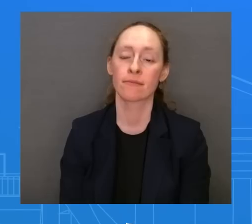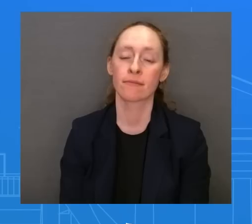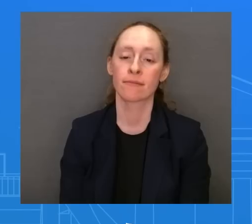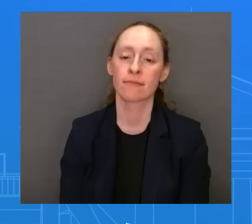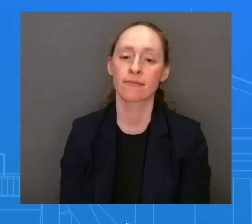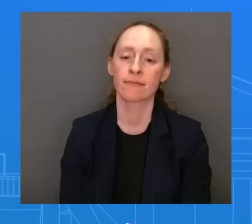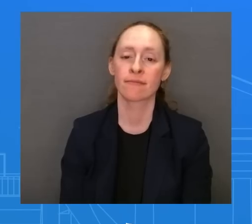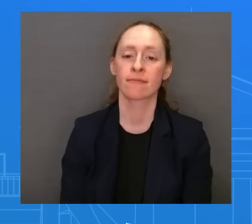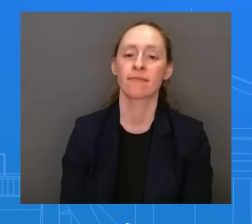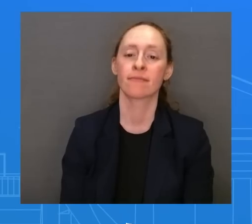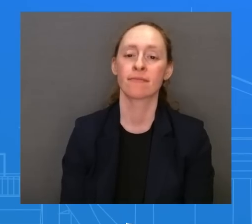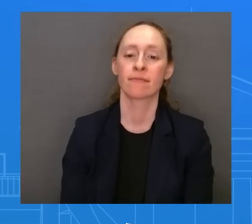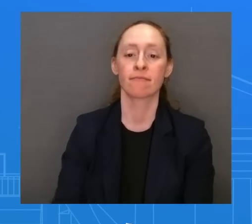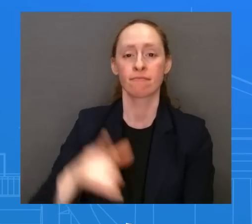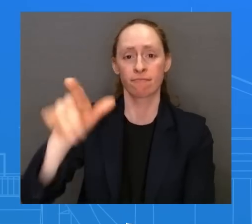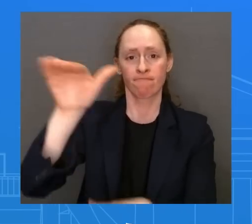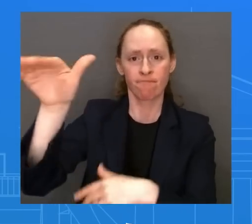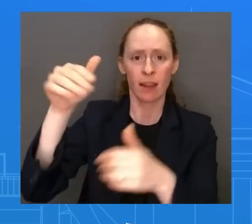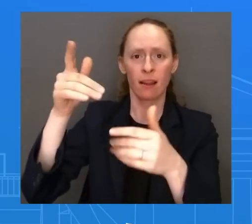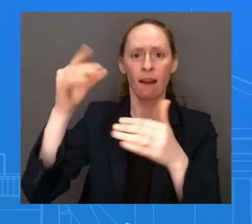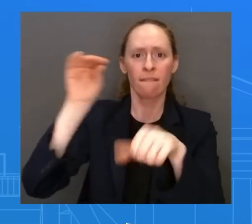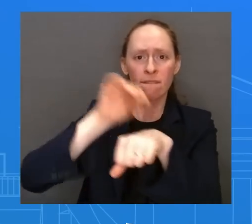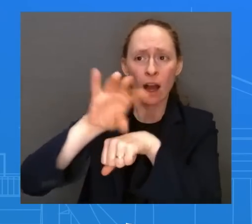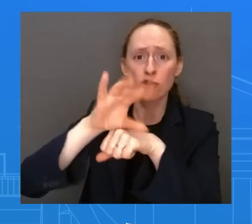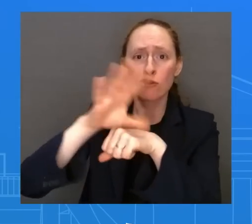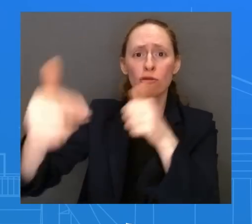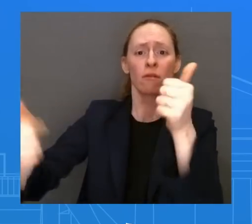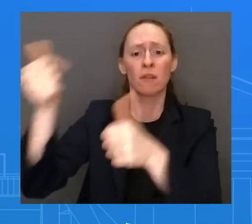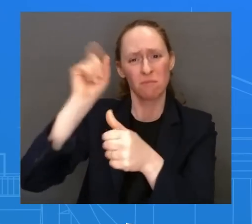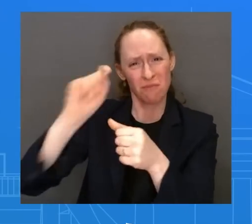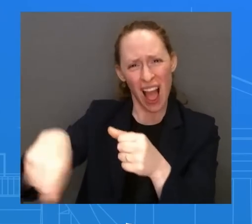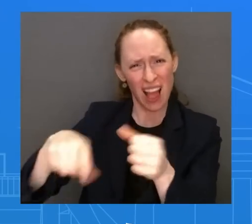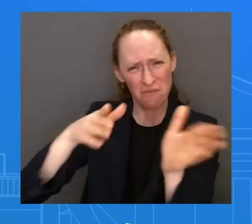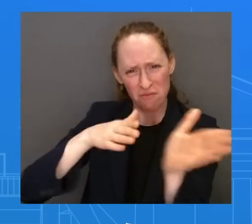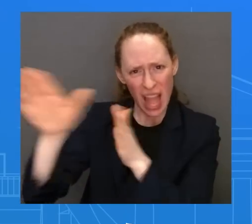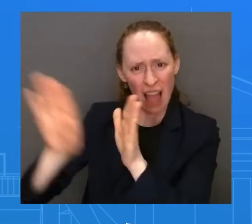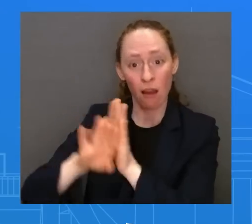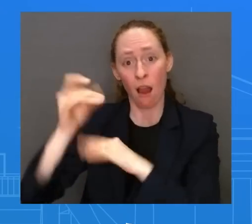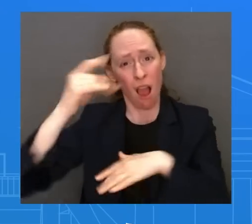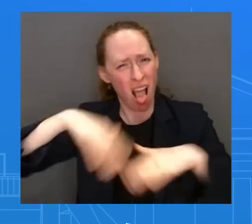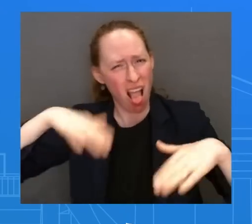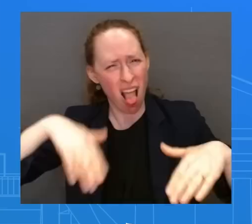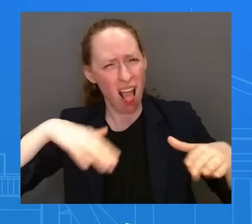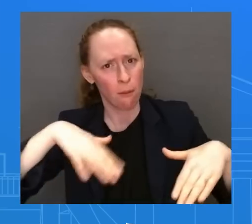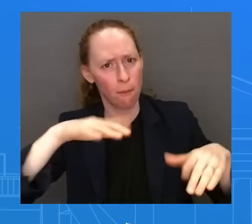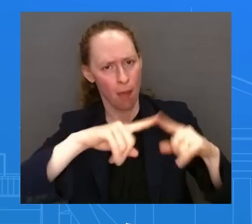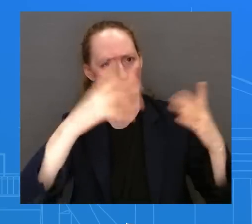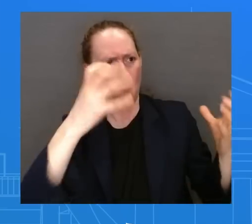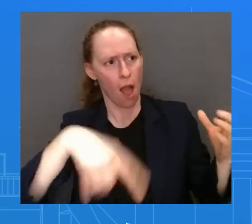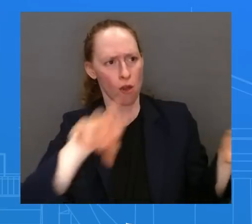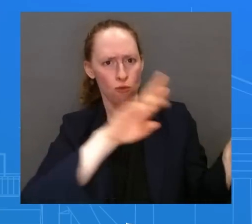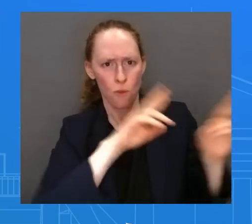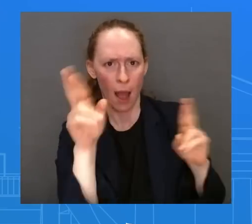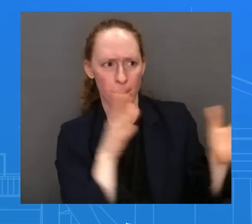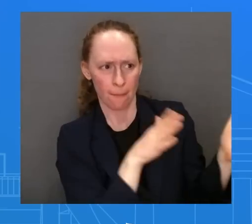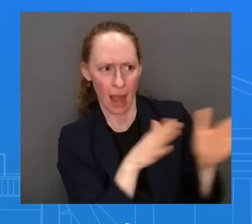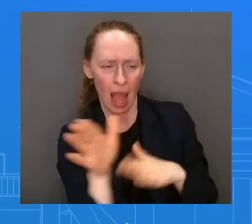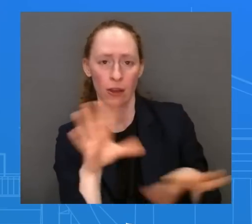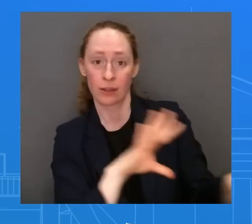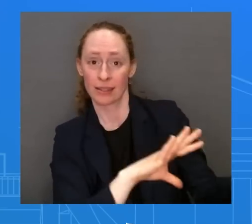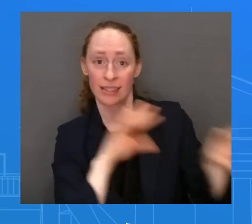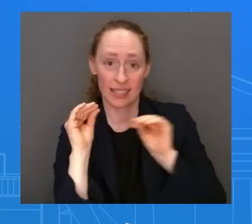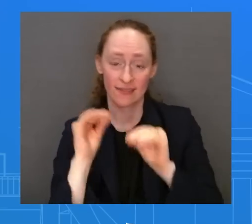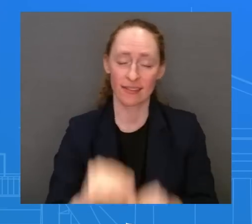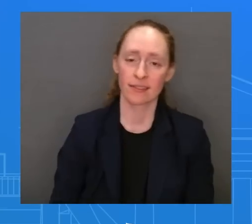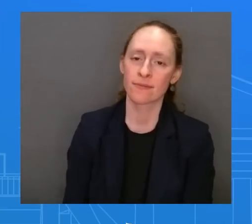plans to turn over bases and equipment to the Afghan government as the previous administration had negotiated plans to draw down our diplomatic